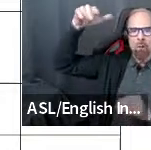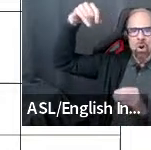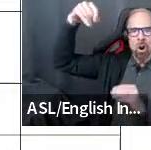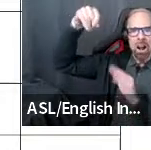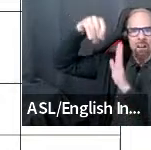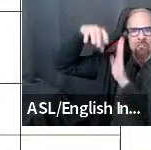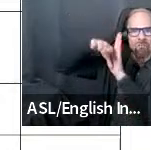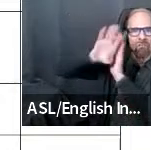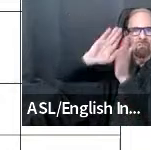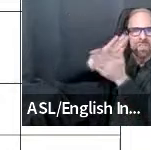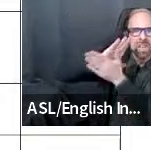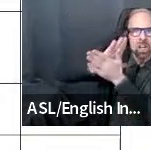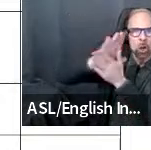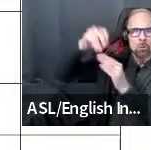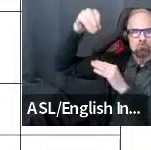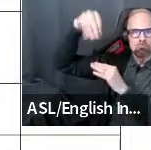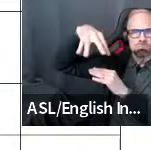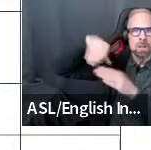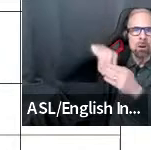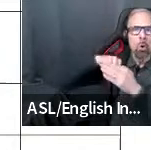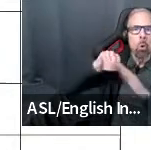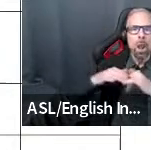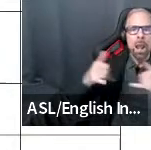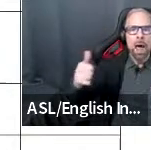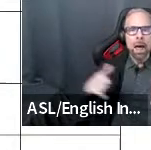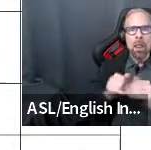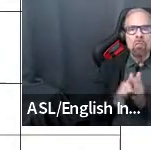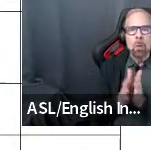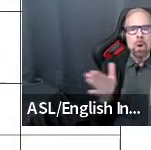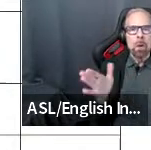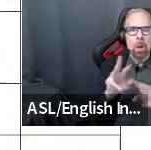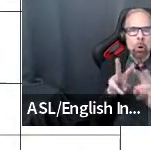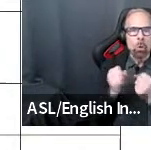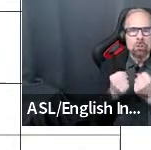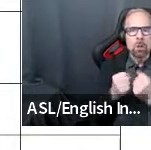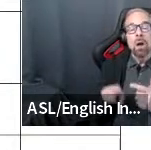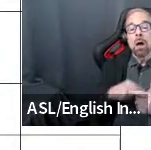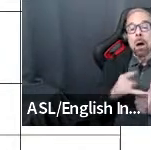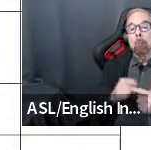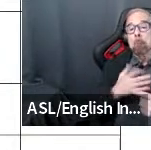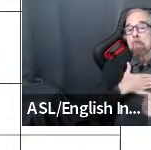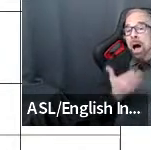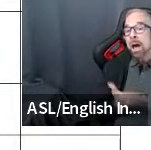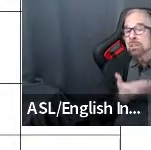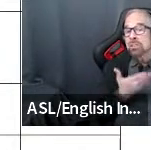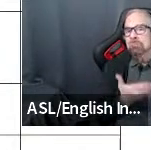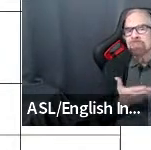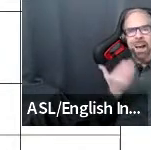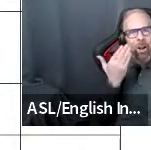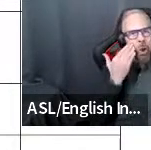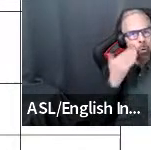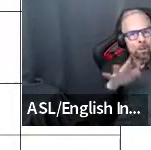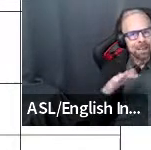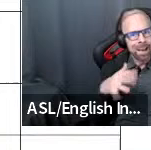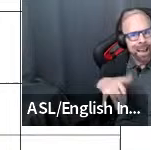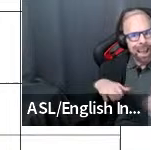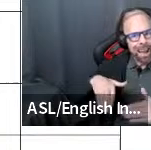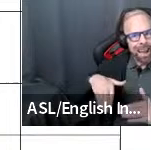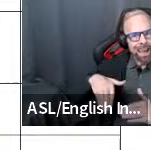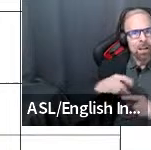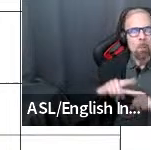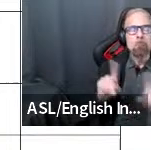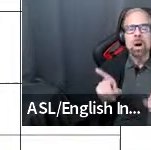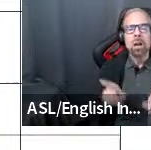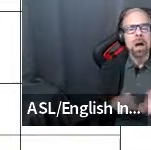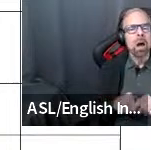public workshop. And so my suggestion is, I know it's kind of late, but I would sure like to see